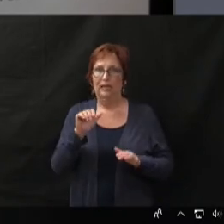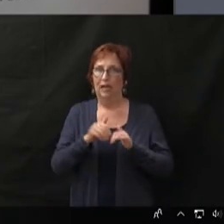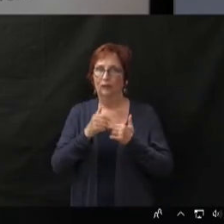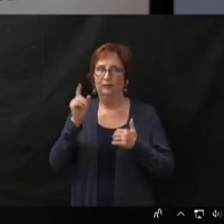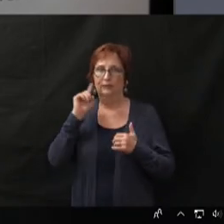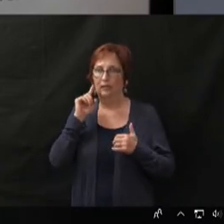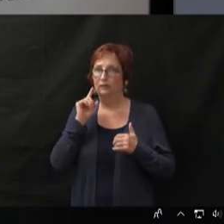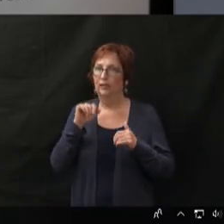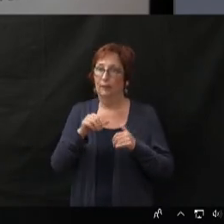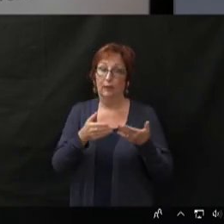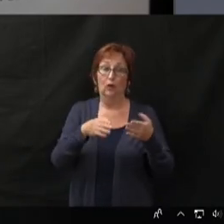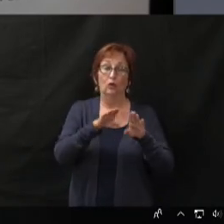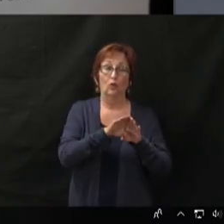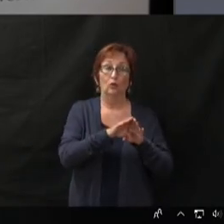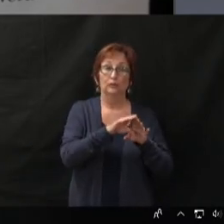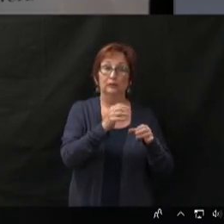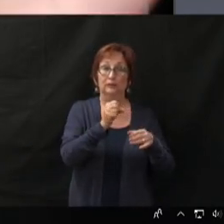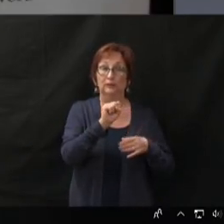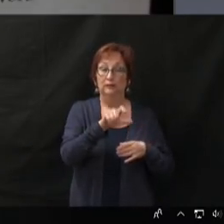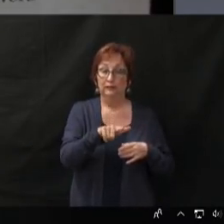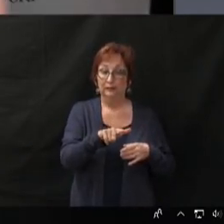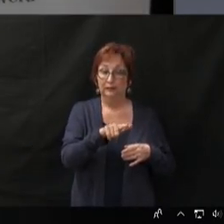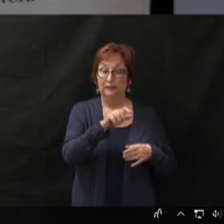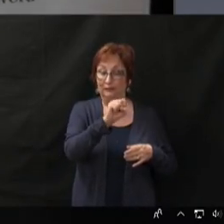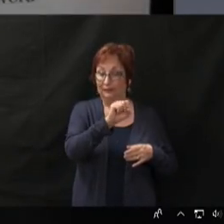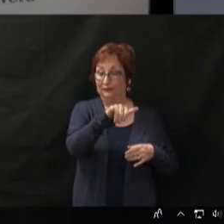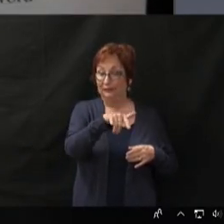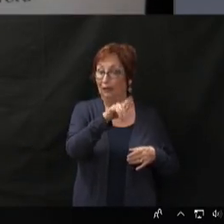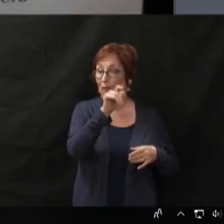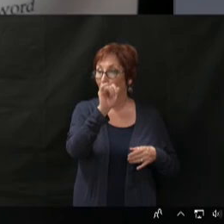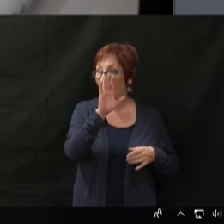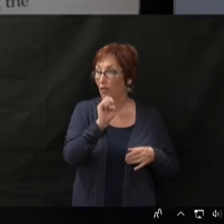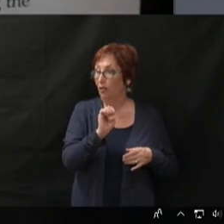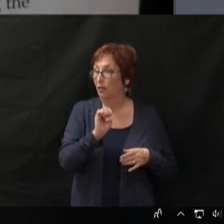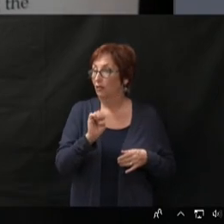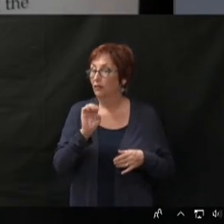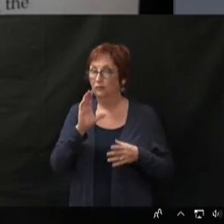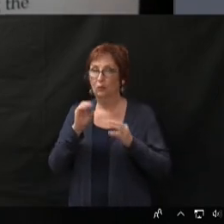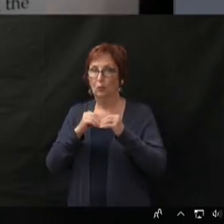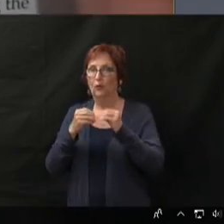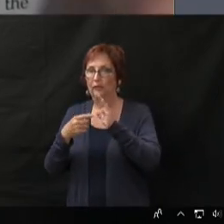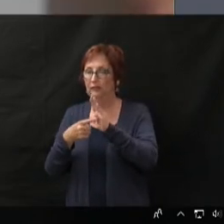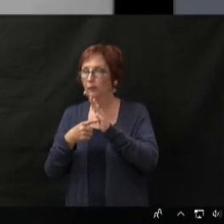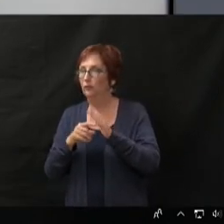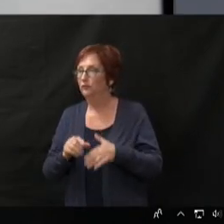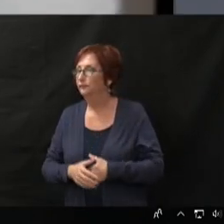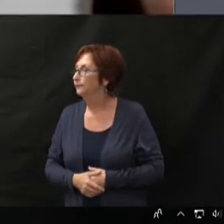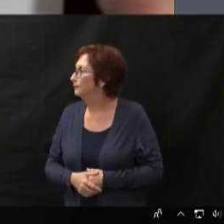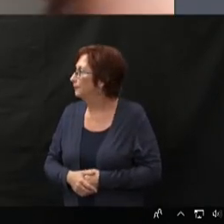Try it closed, try it schwa. So let me give you some more examples.